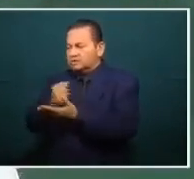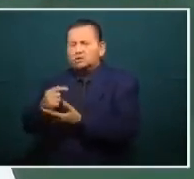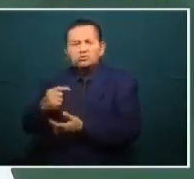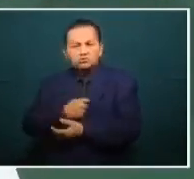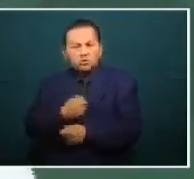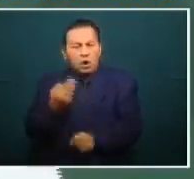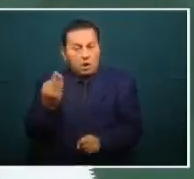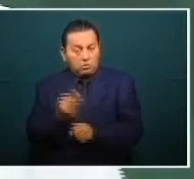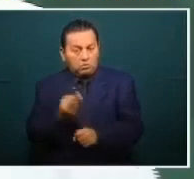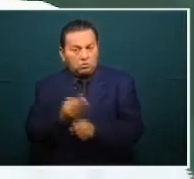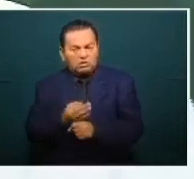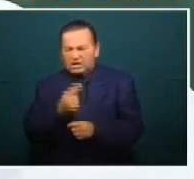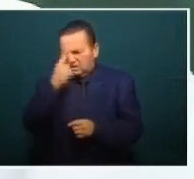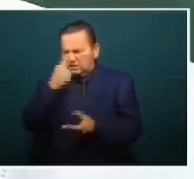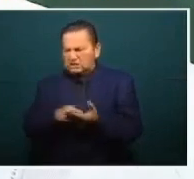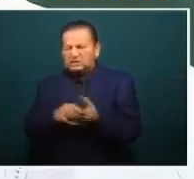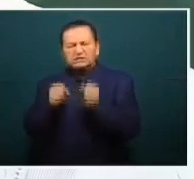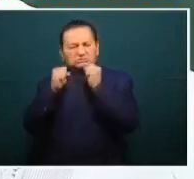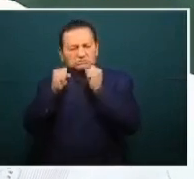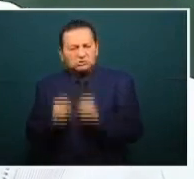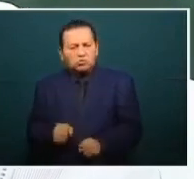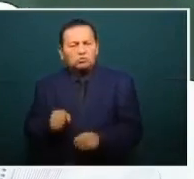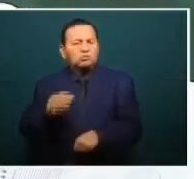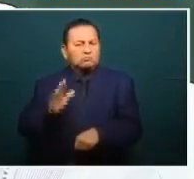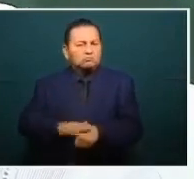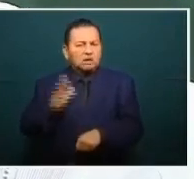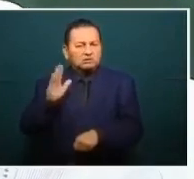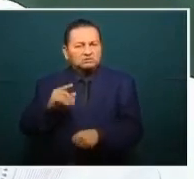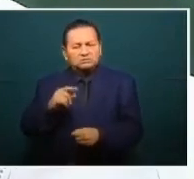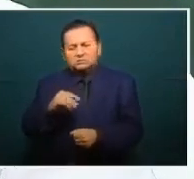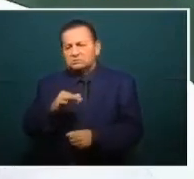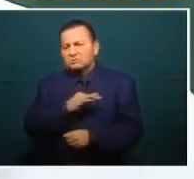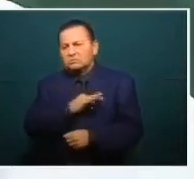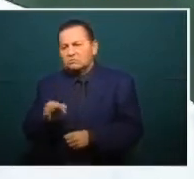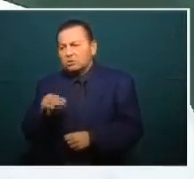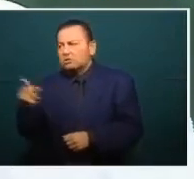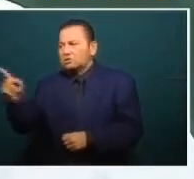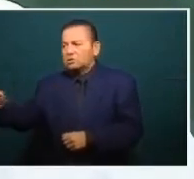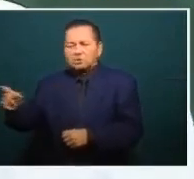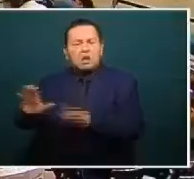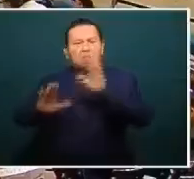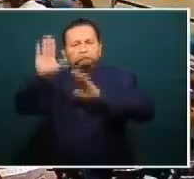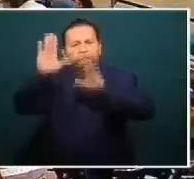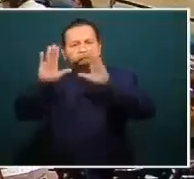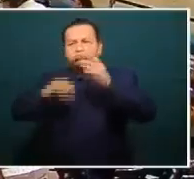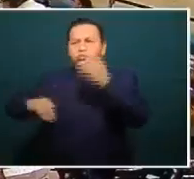And I was clear that we would have the majority, but now I am more sure